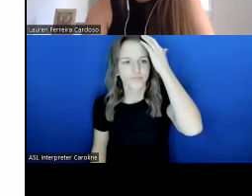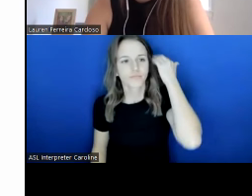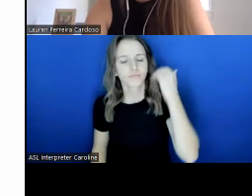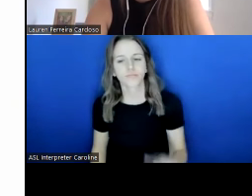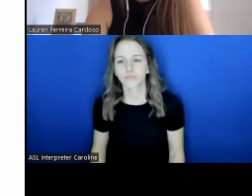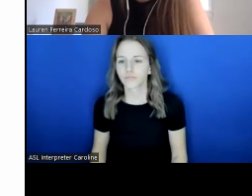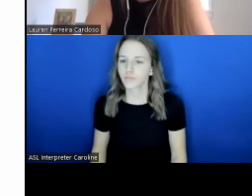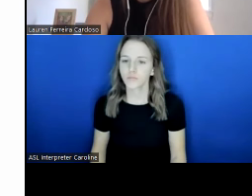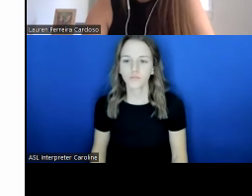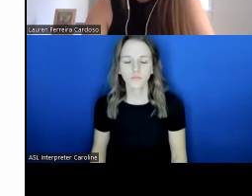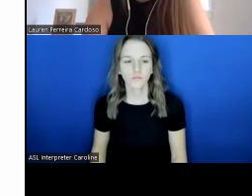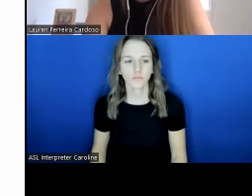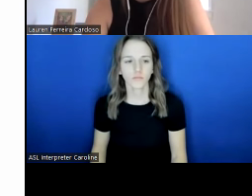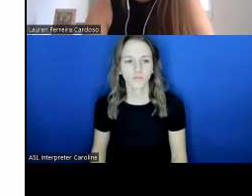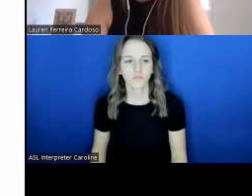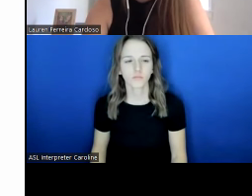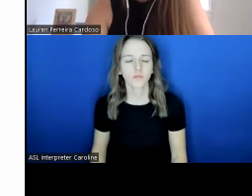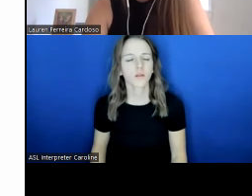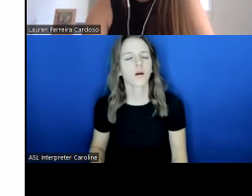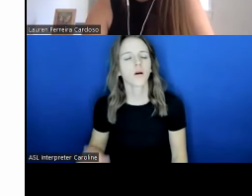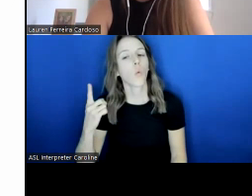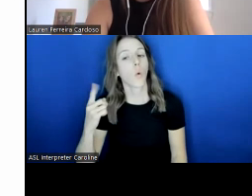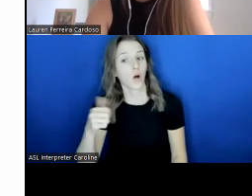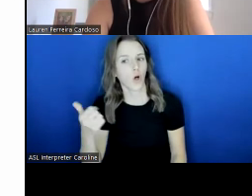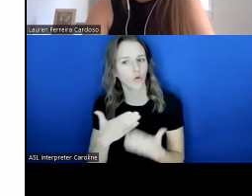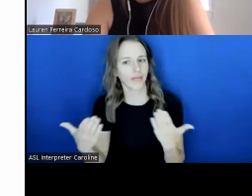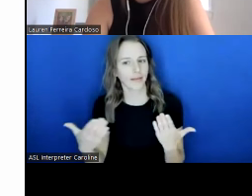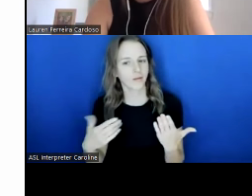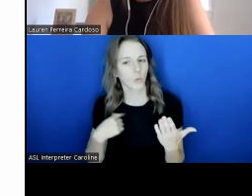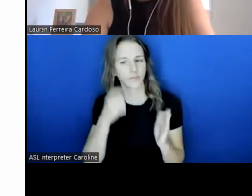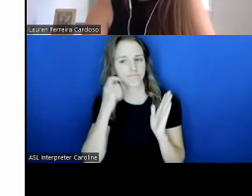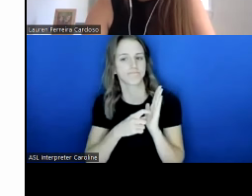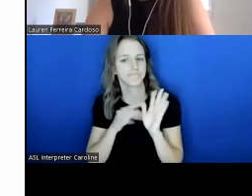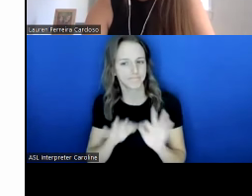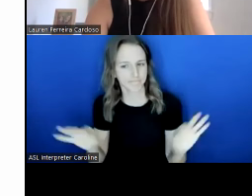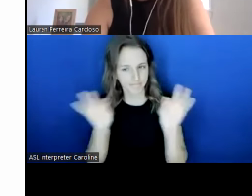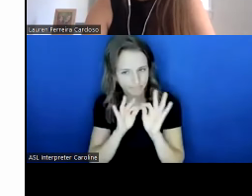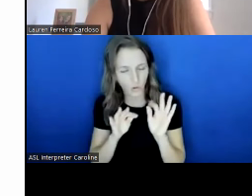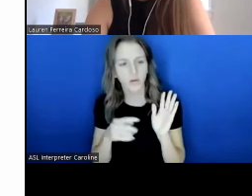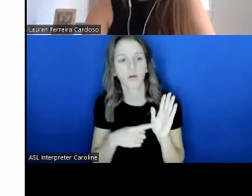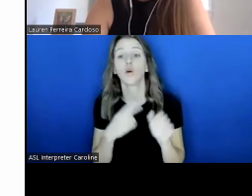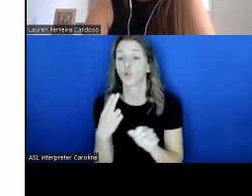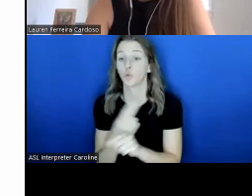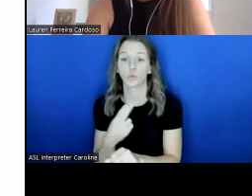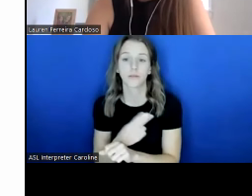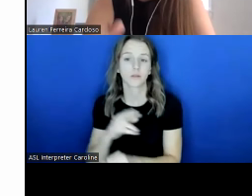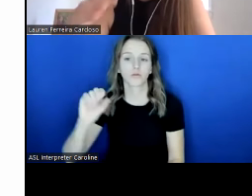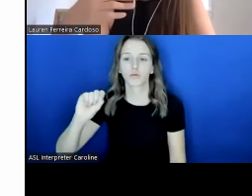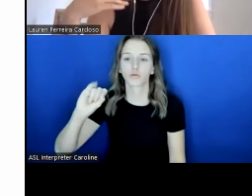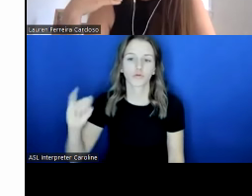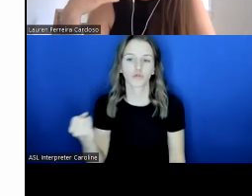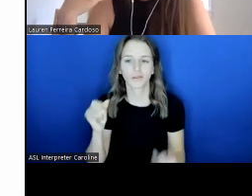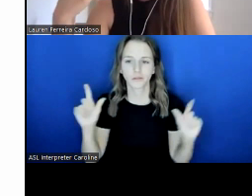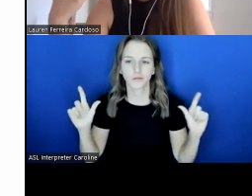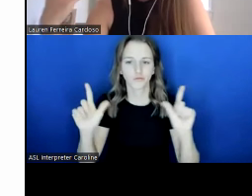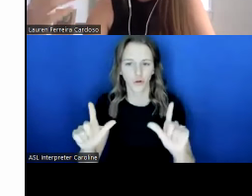And so one of the other things that we found was really important was our use of social justice framing. So the fact